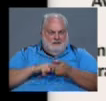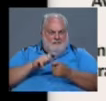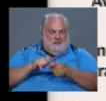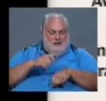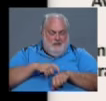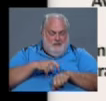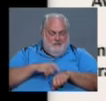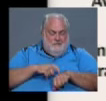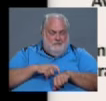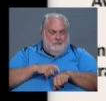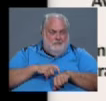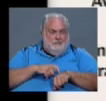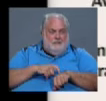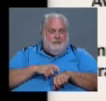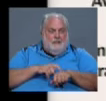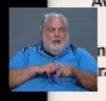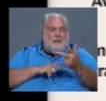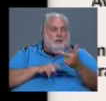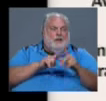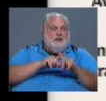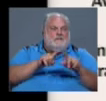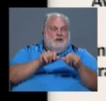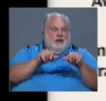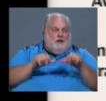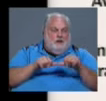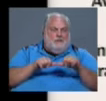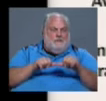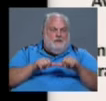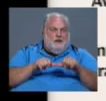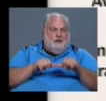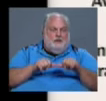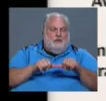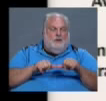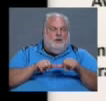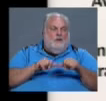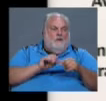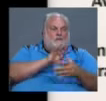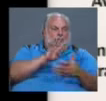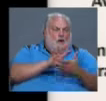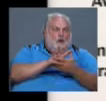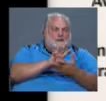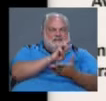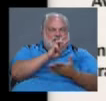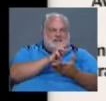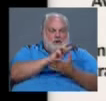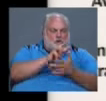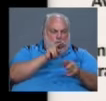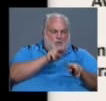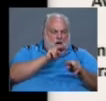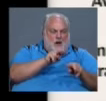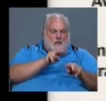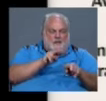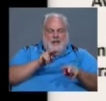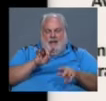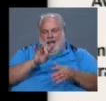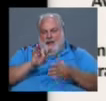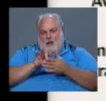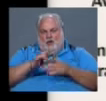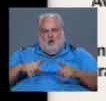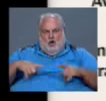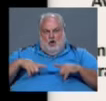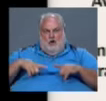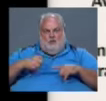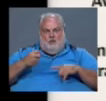in 3 sections. So sailors will stand 4 to 6 hours of watch, and then they'll have 8 to 12 hours off, and then they'll be back on